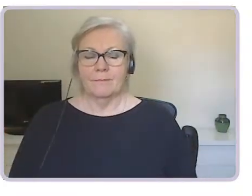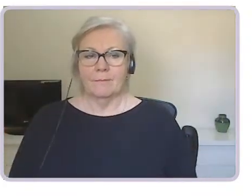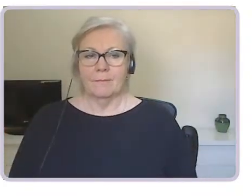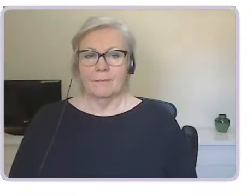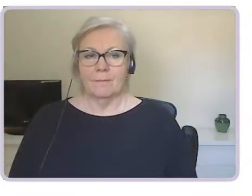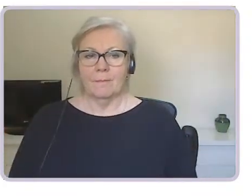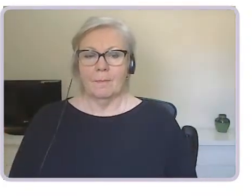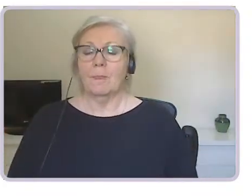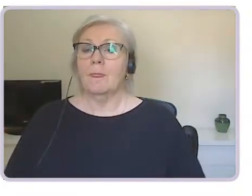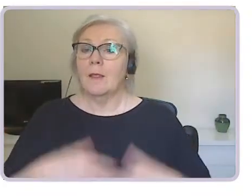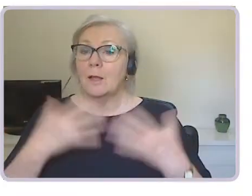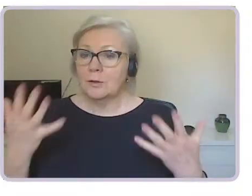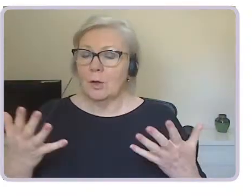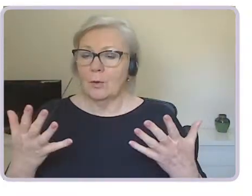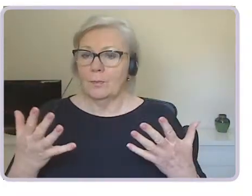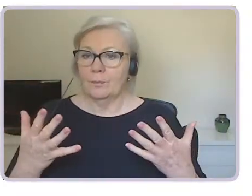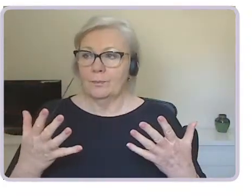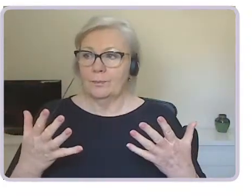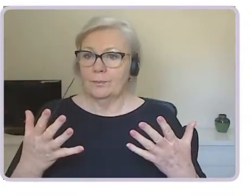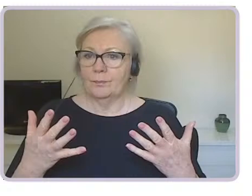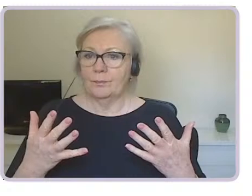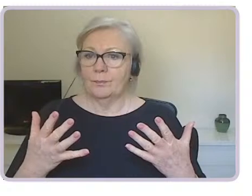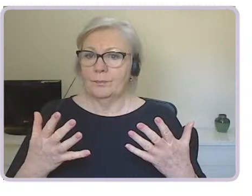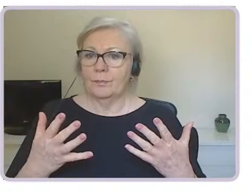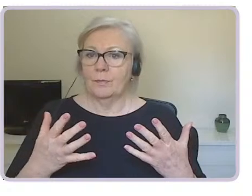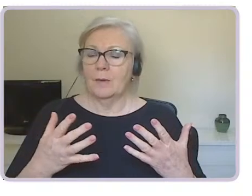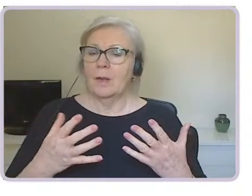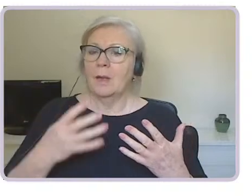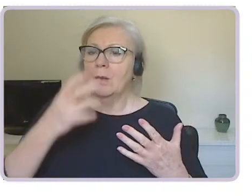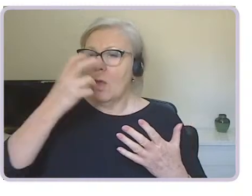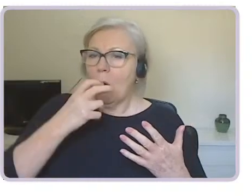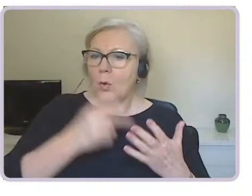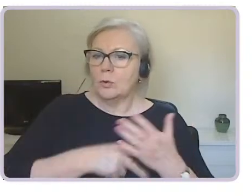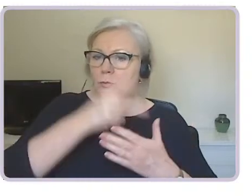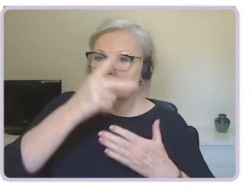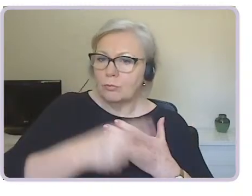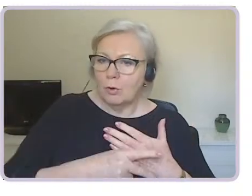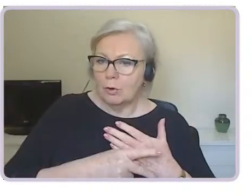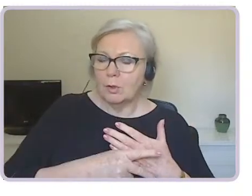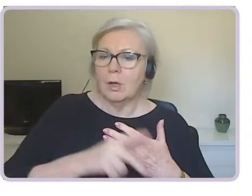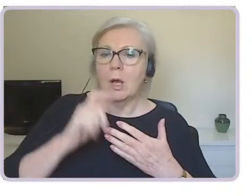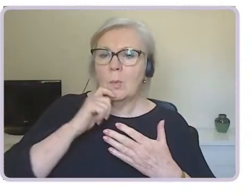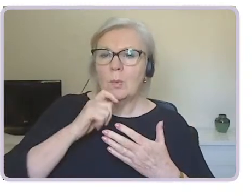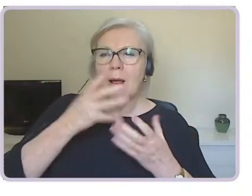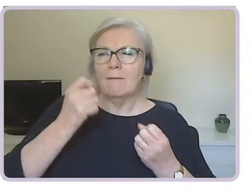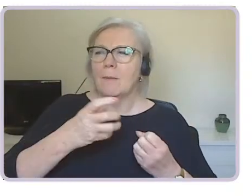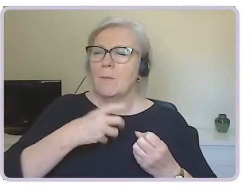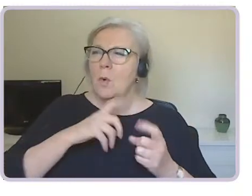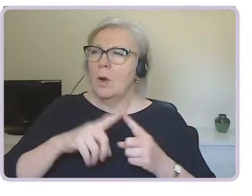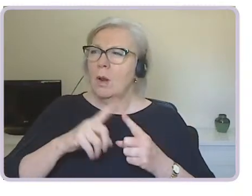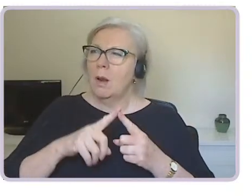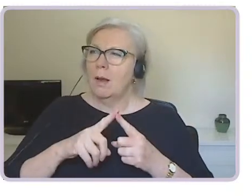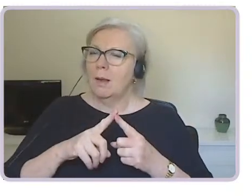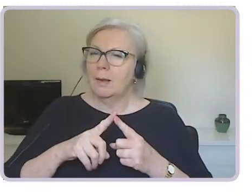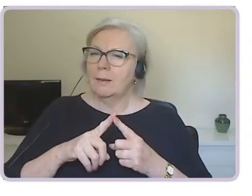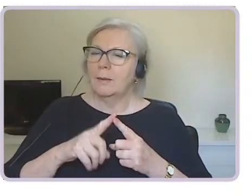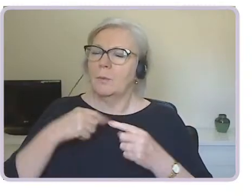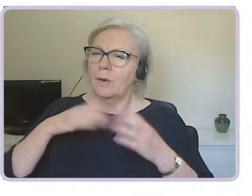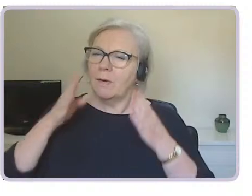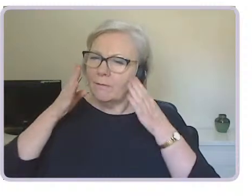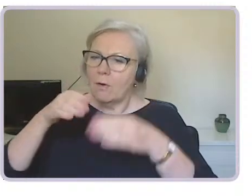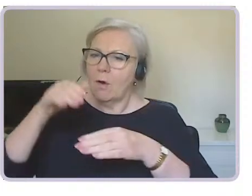the existing program will then be mixed with more of an equal conversation style or a person-centred approach where the resident